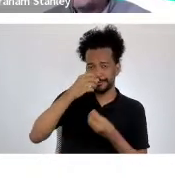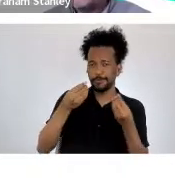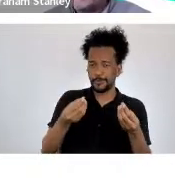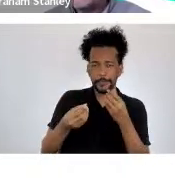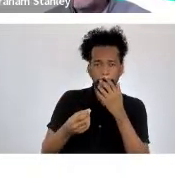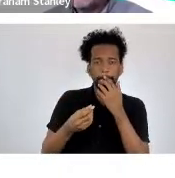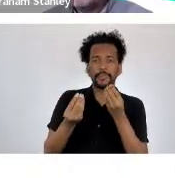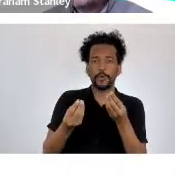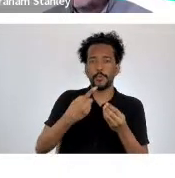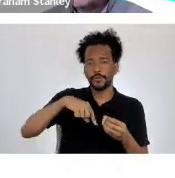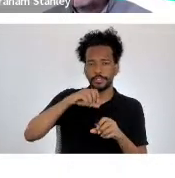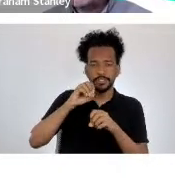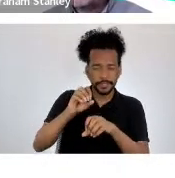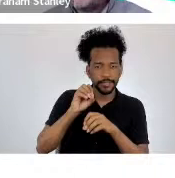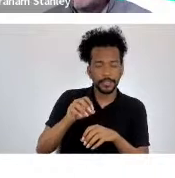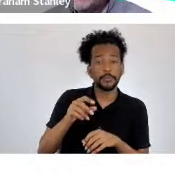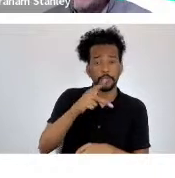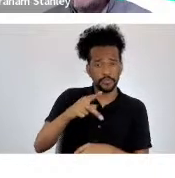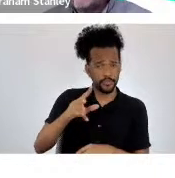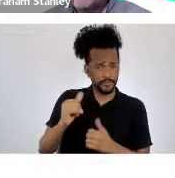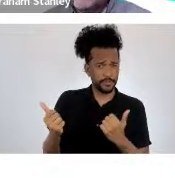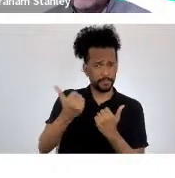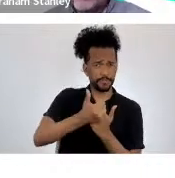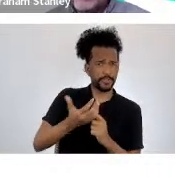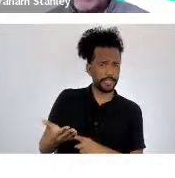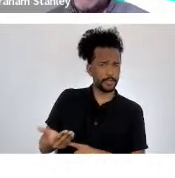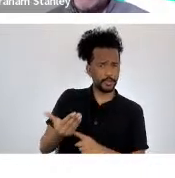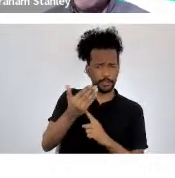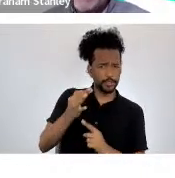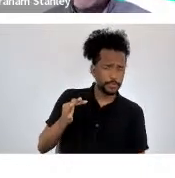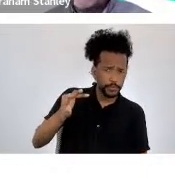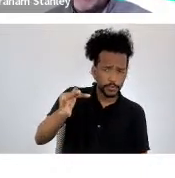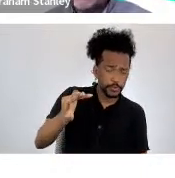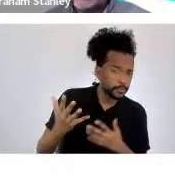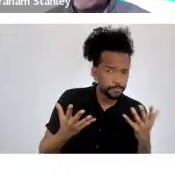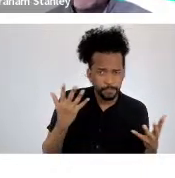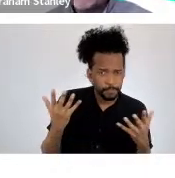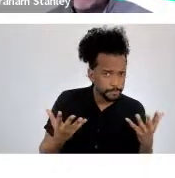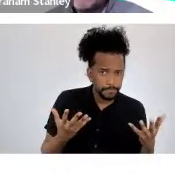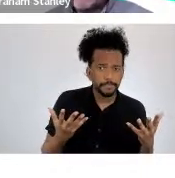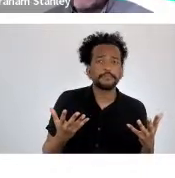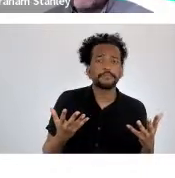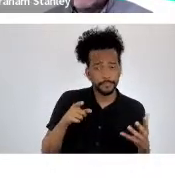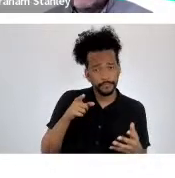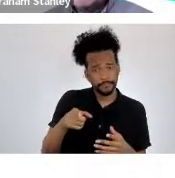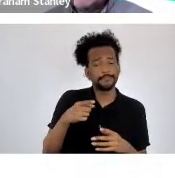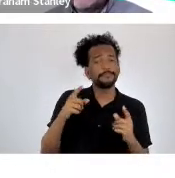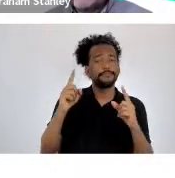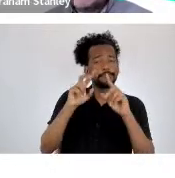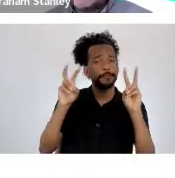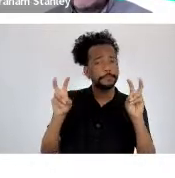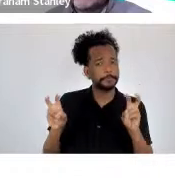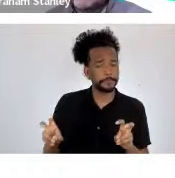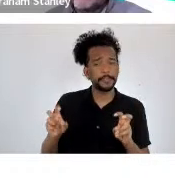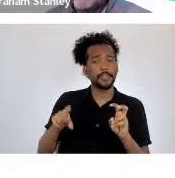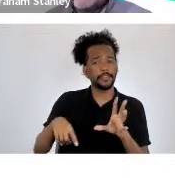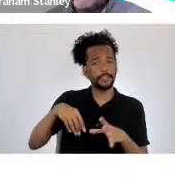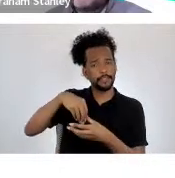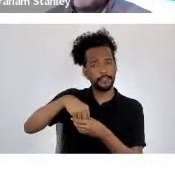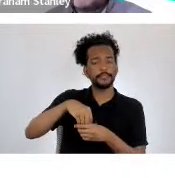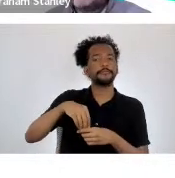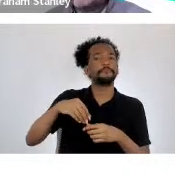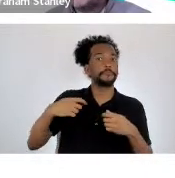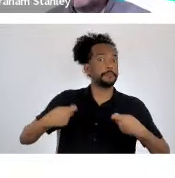technology someday? These questions are very live among those working in education. When it comes to language teaching, there are